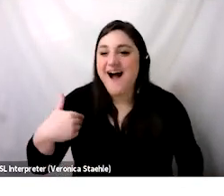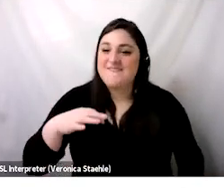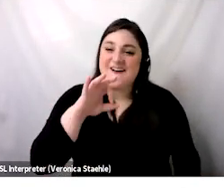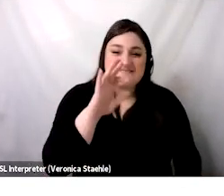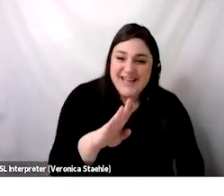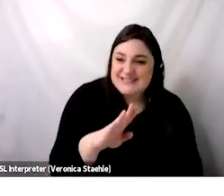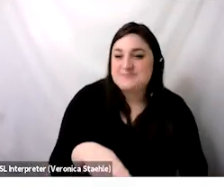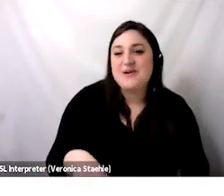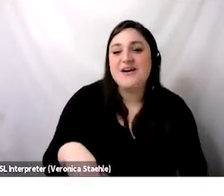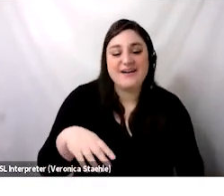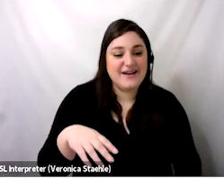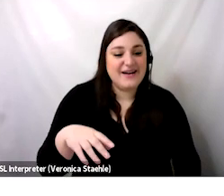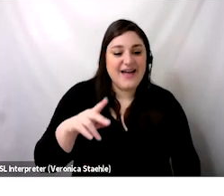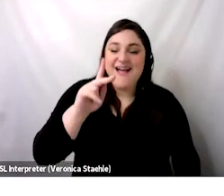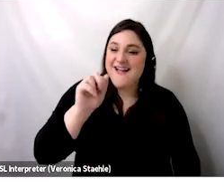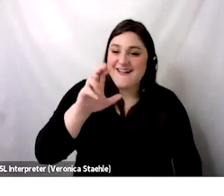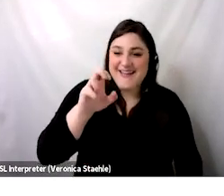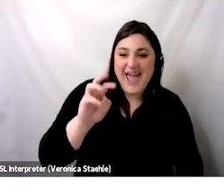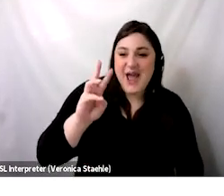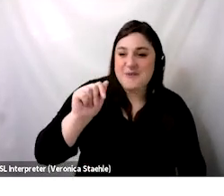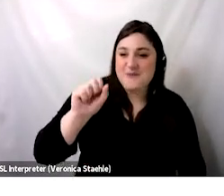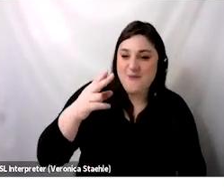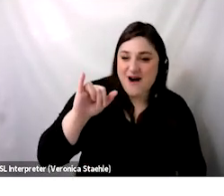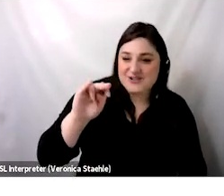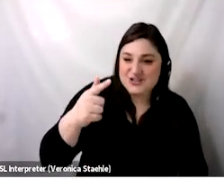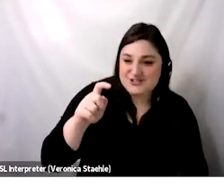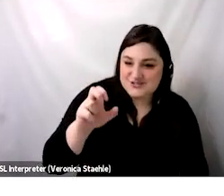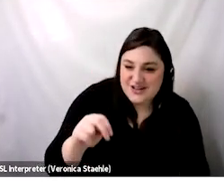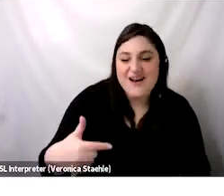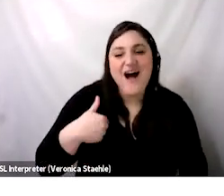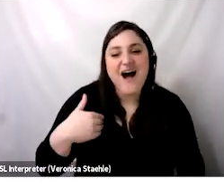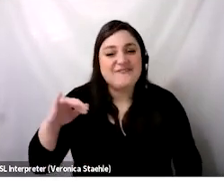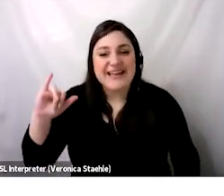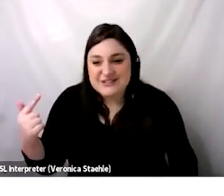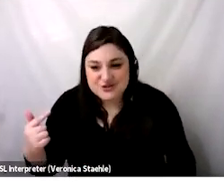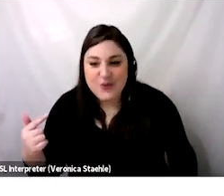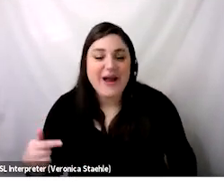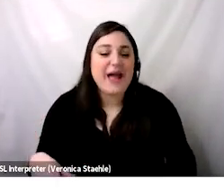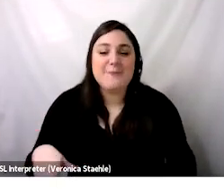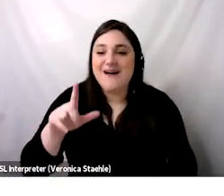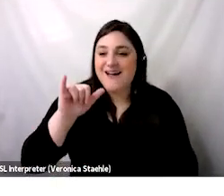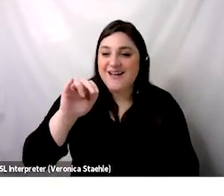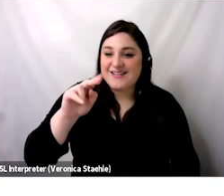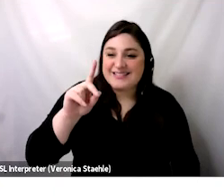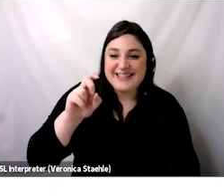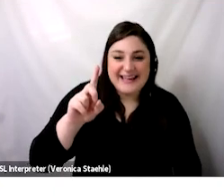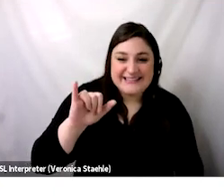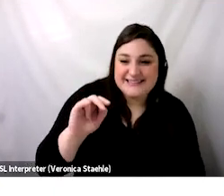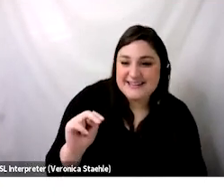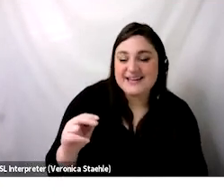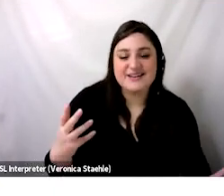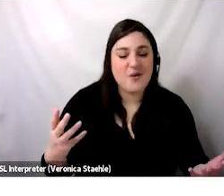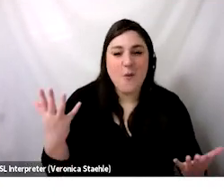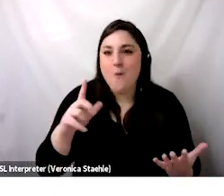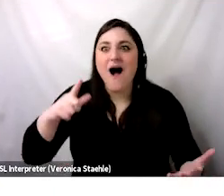Karen Young Washington. I got Instagram. I'm not on Instagram that much, but I got Instagram. I got LinkedIn. I got, what else